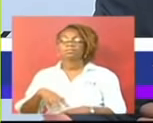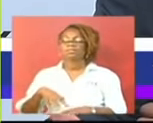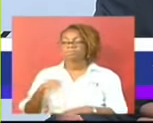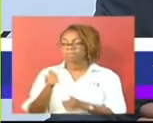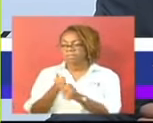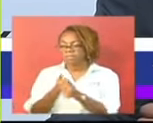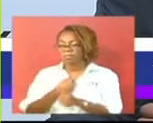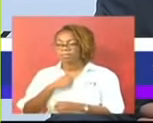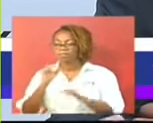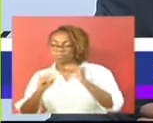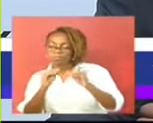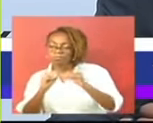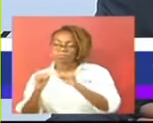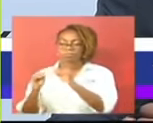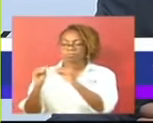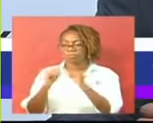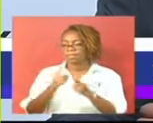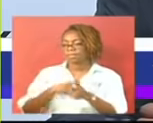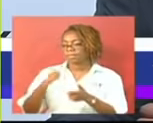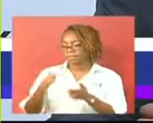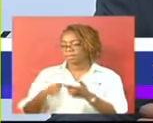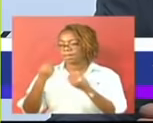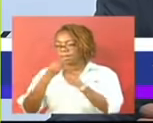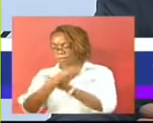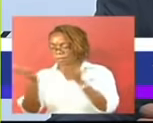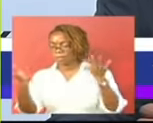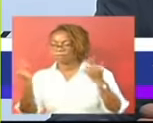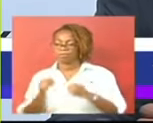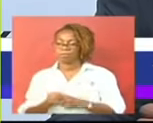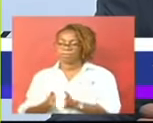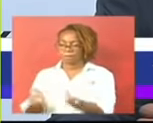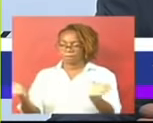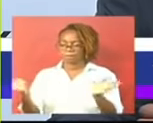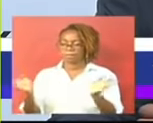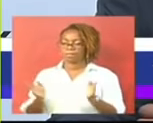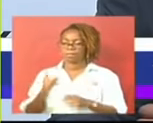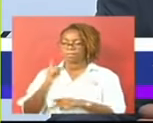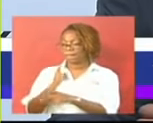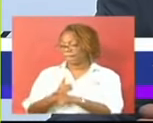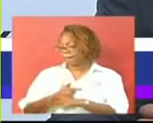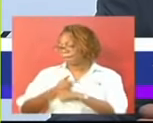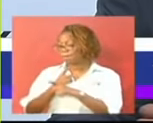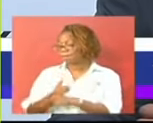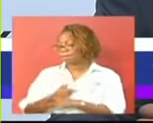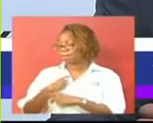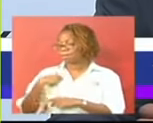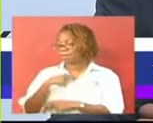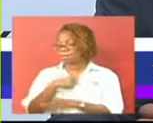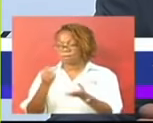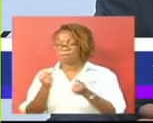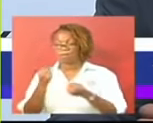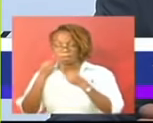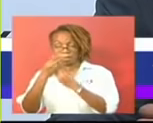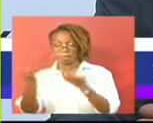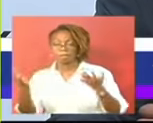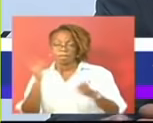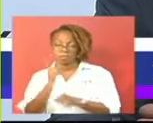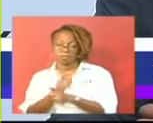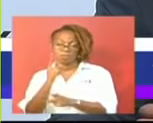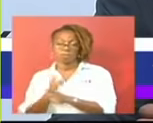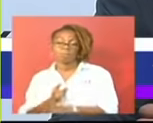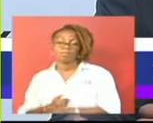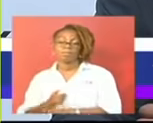the public domain. So it's a matter of being very careful to have correct and complete information, but it's something that's being worked on, and